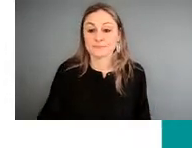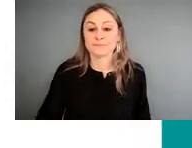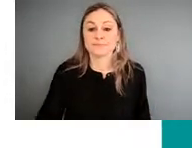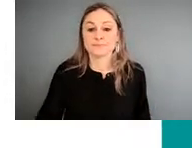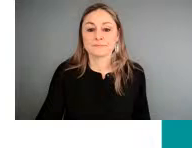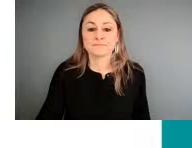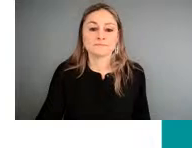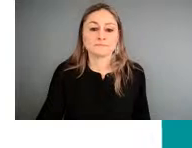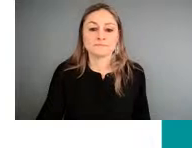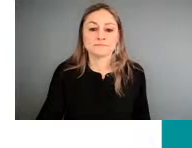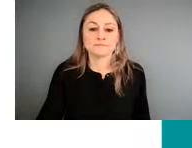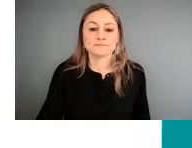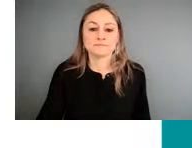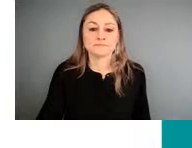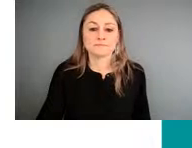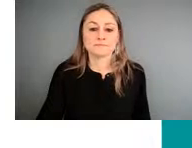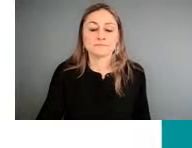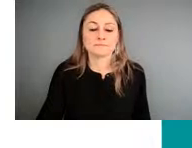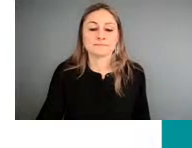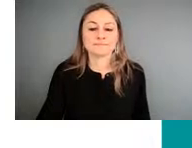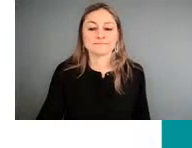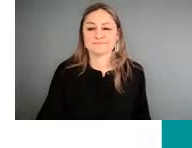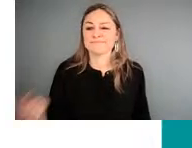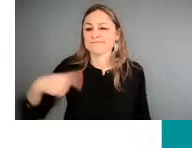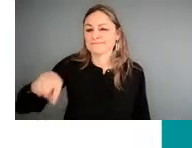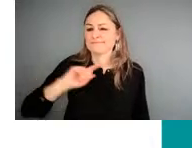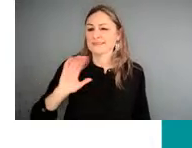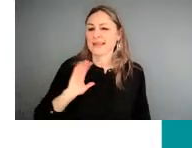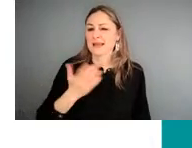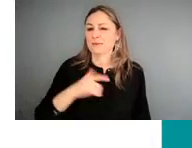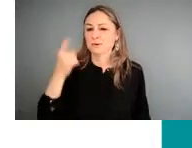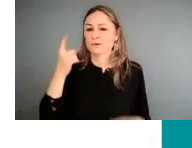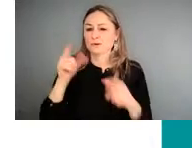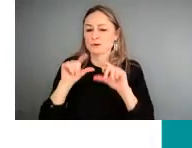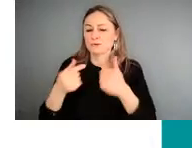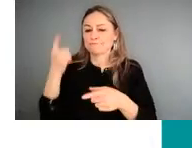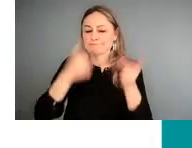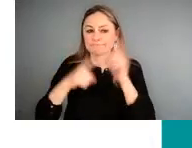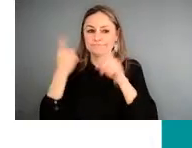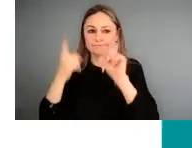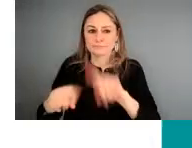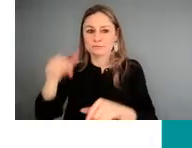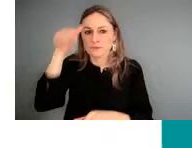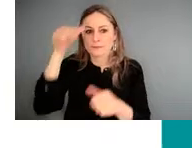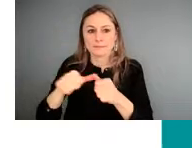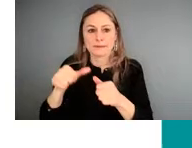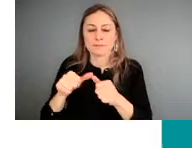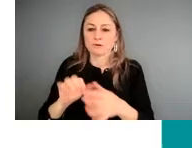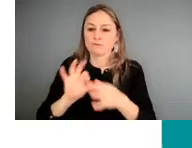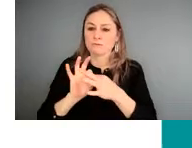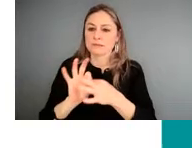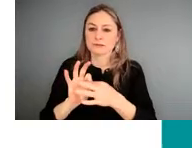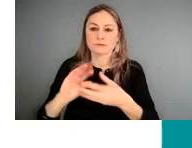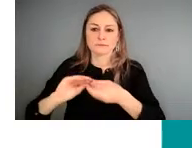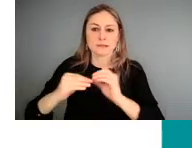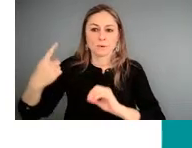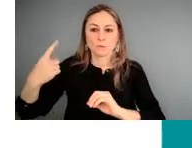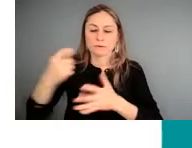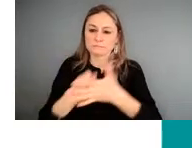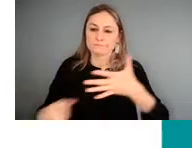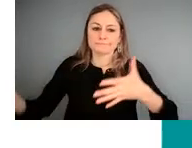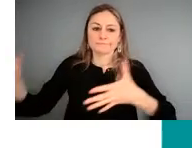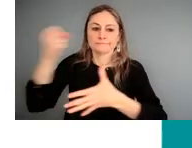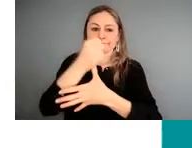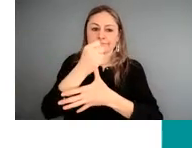Just a reminder of our group agreements. It's for us to continue to put relationships first, to keep focus on our common